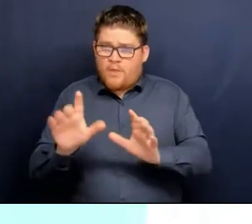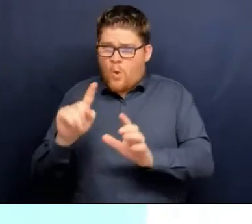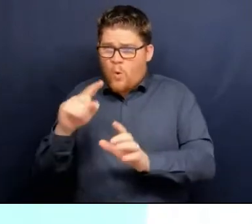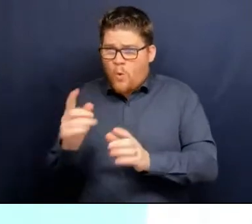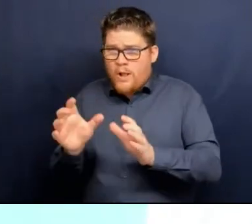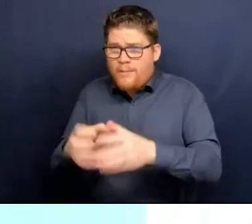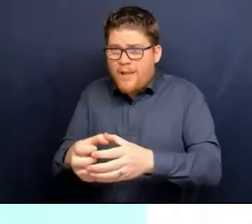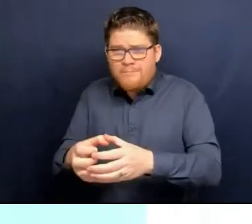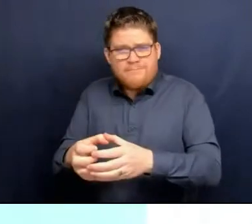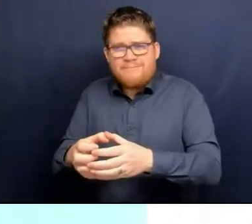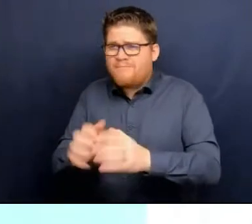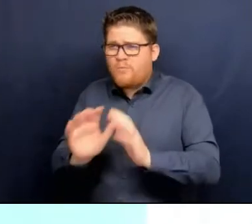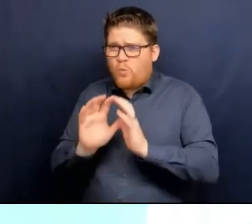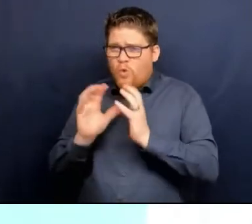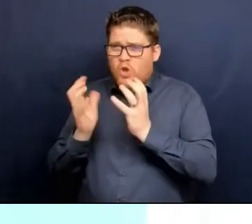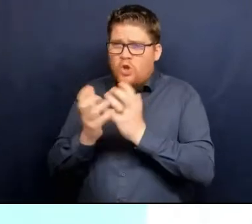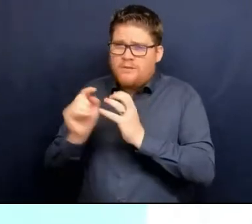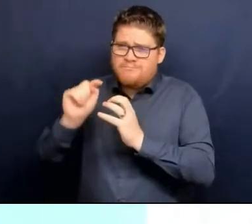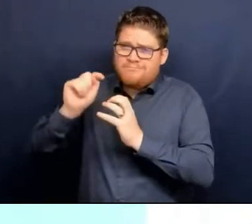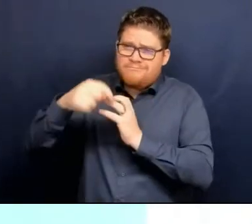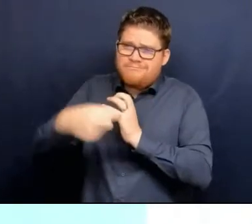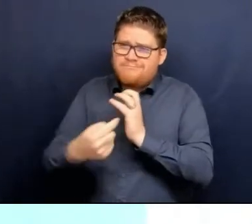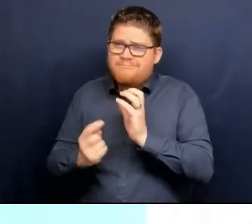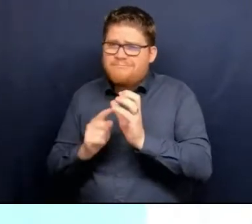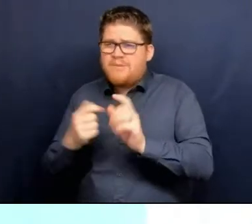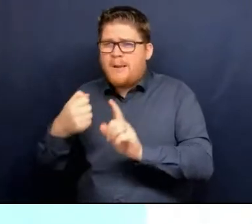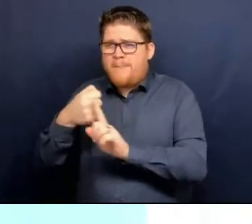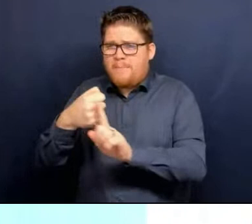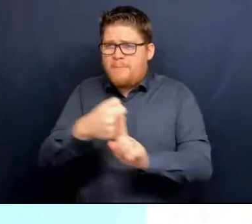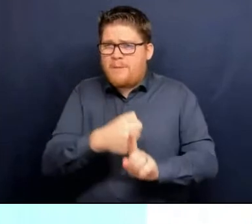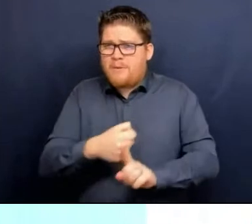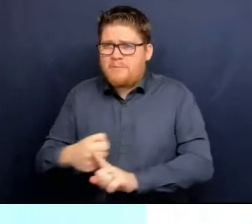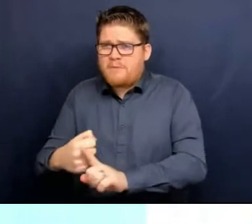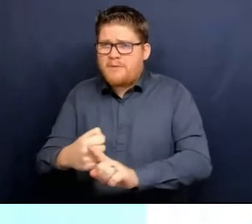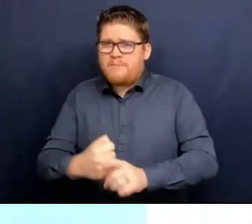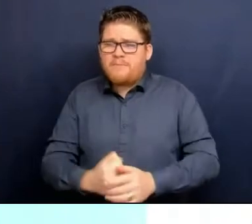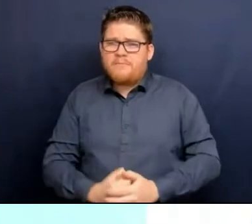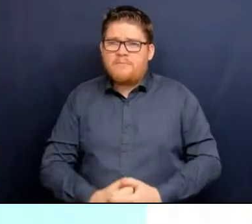So we wish today that things were better in our world.